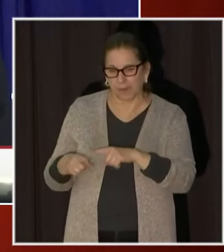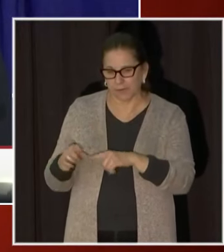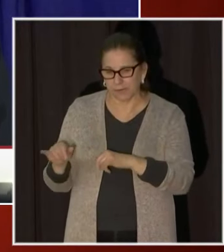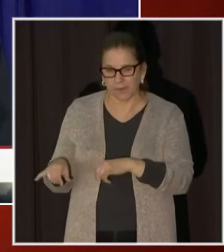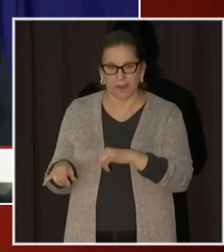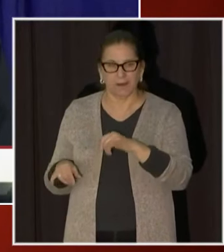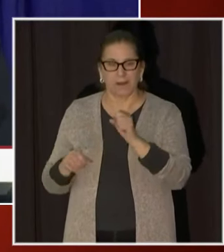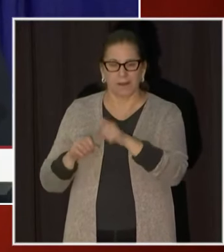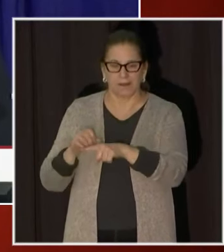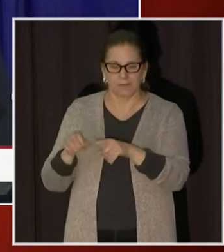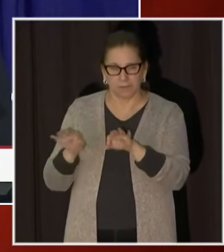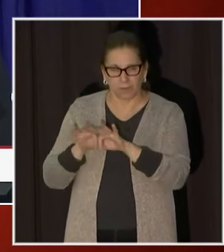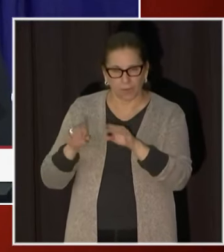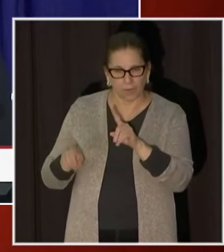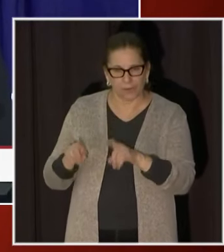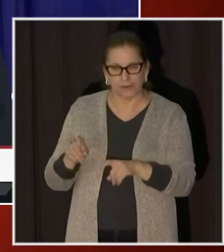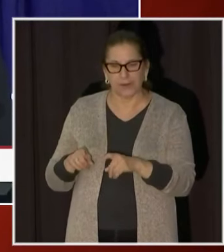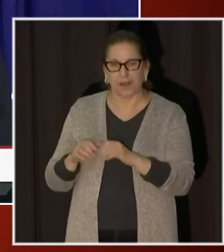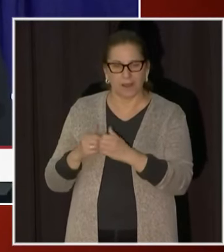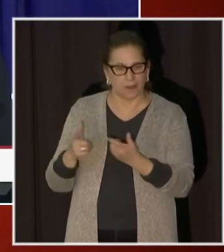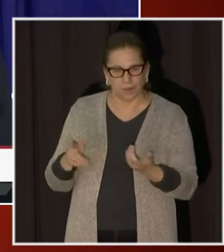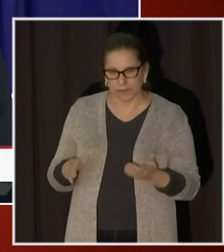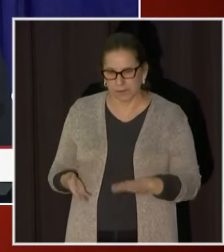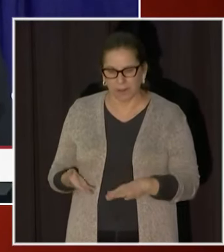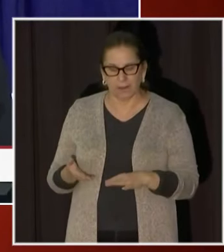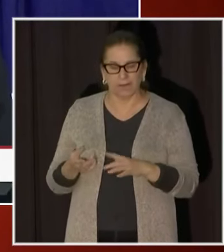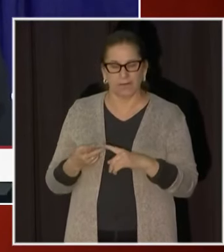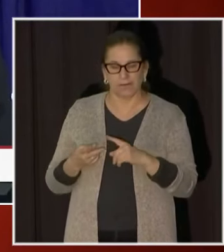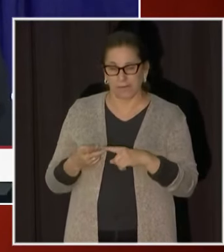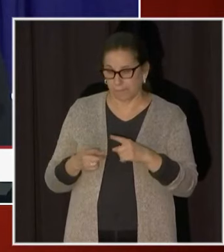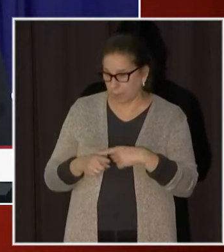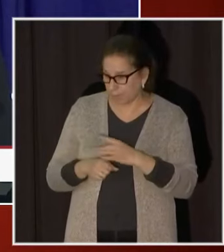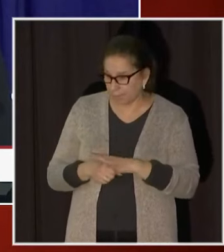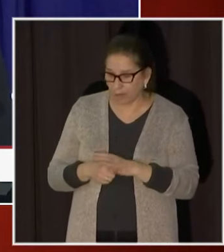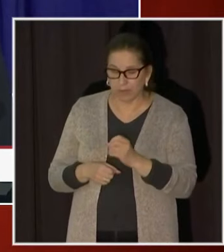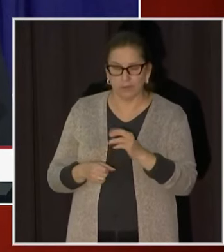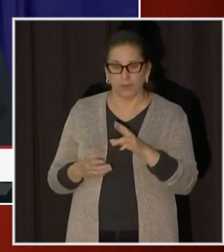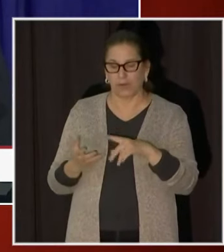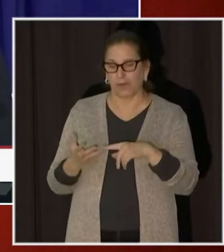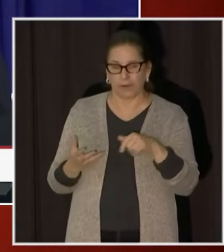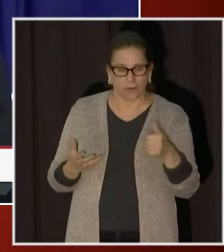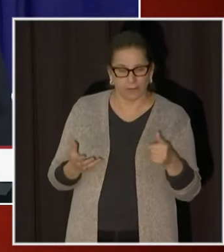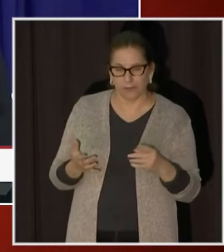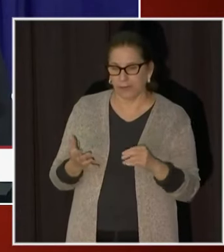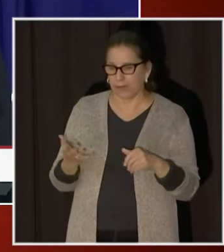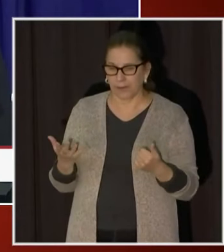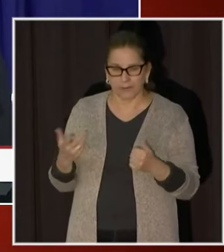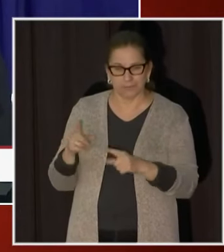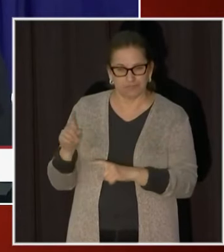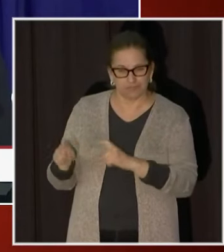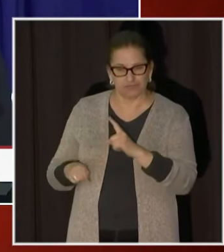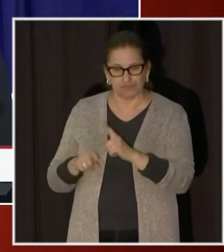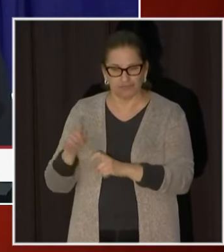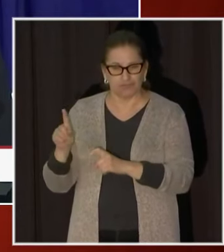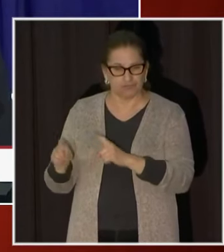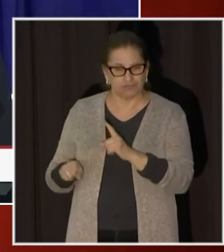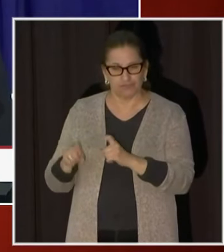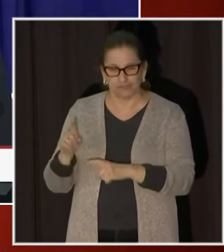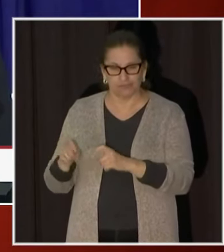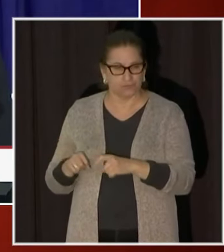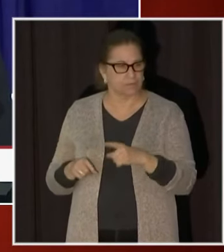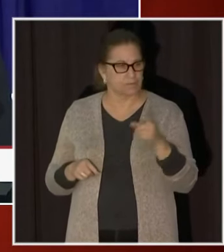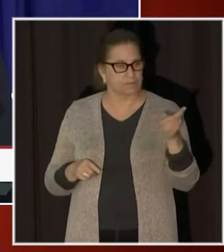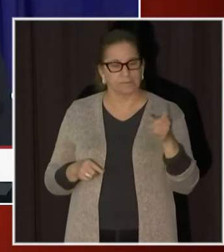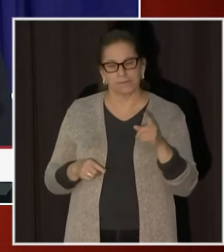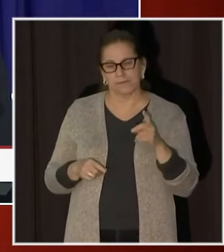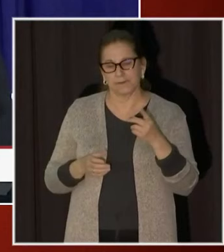surrounding any infection or history of COVID-related symptoms, as Dr. Nesbitt has described here. And